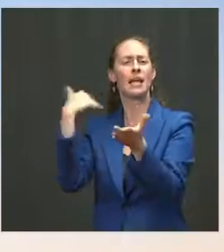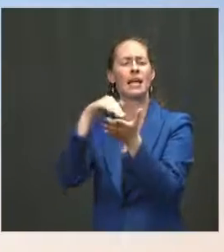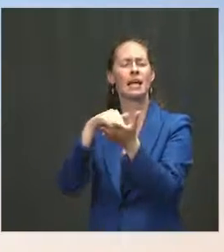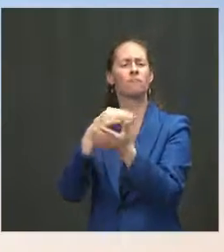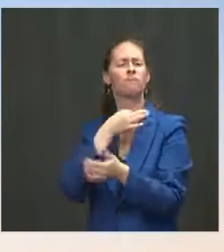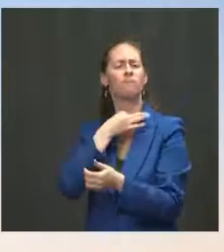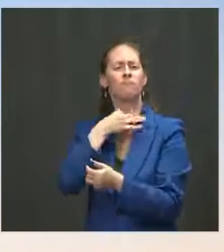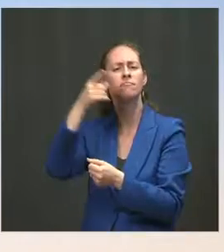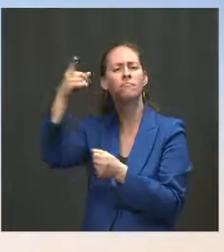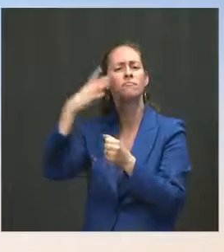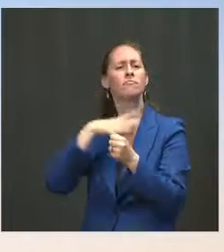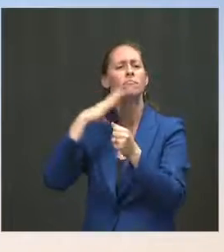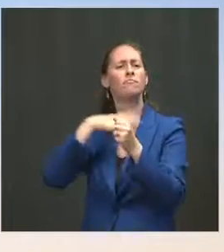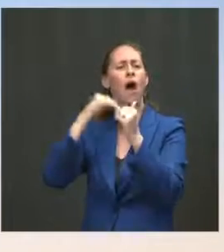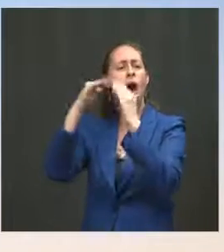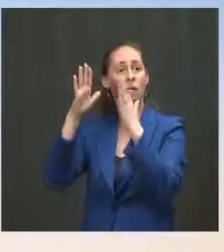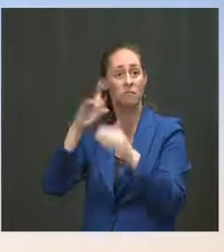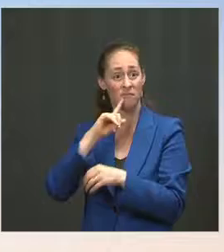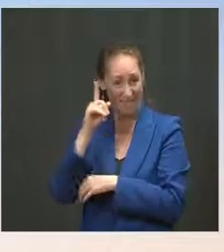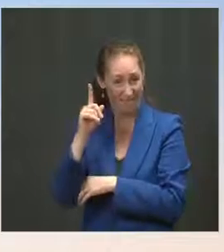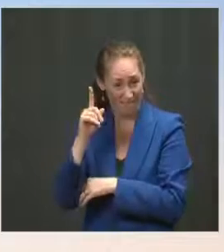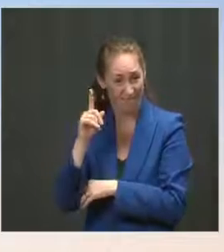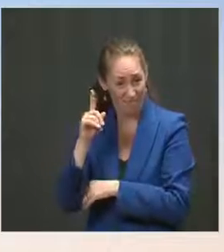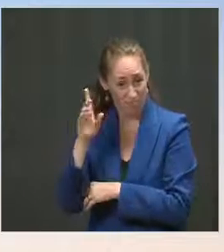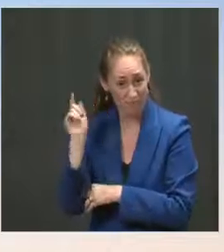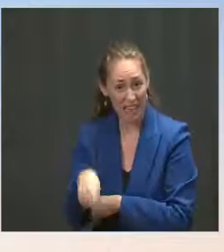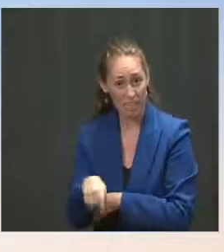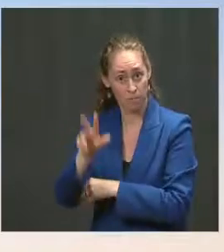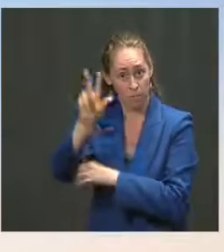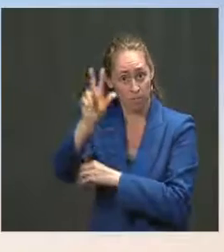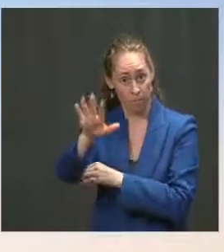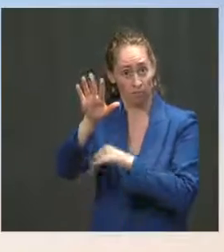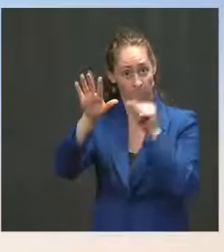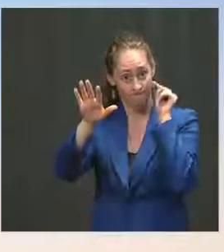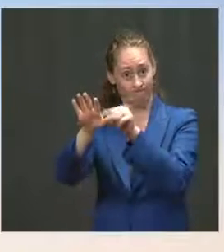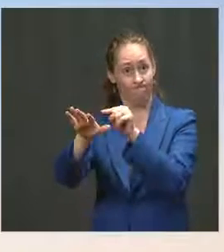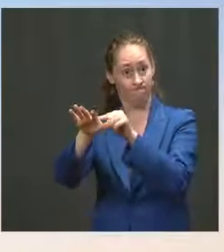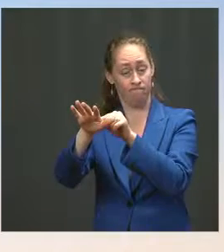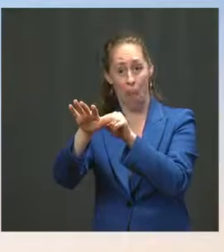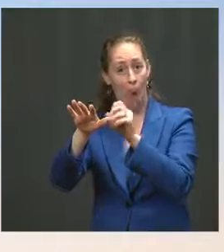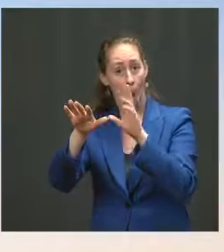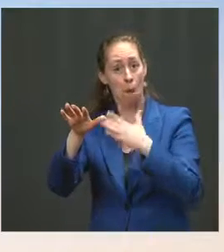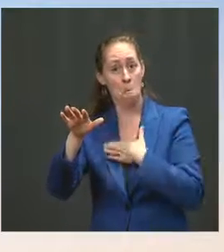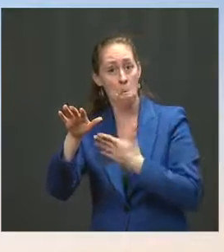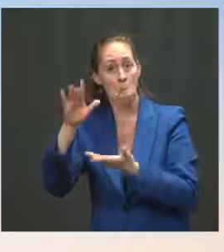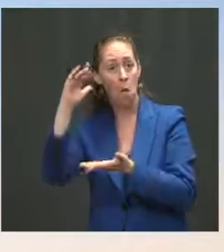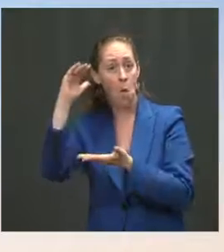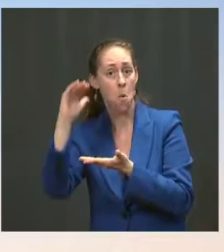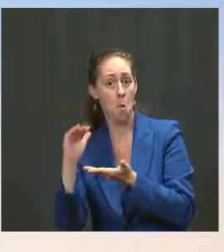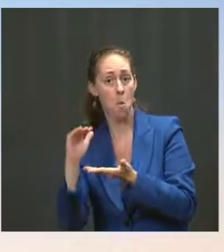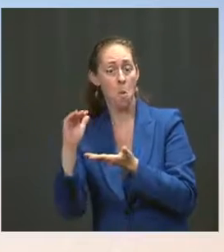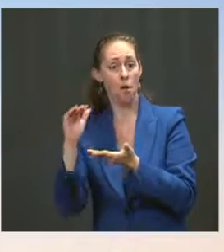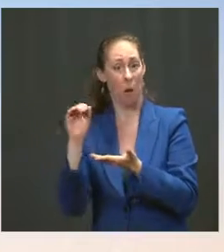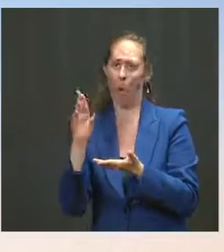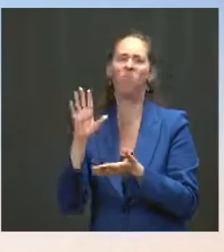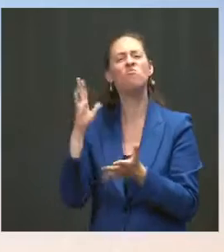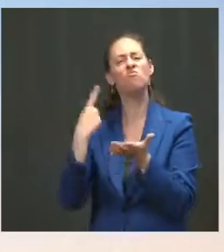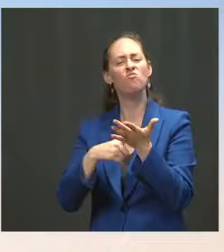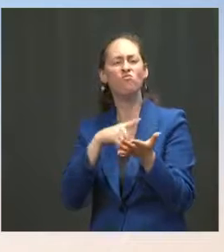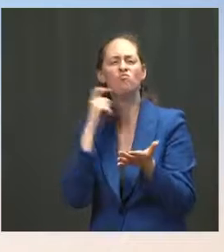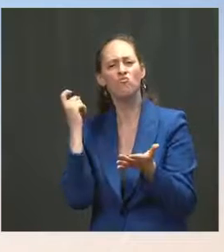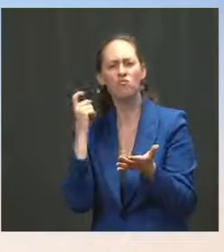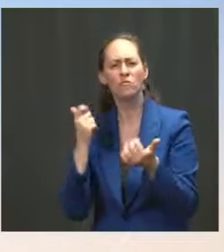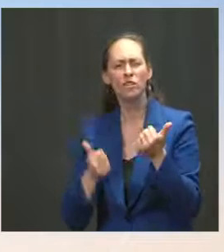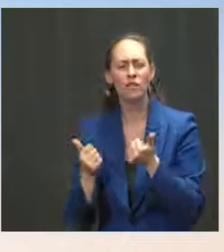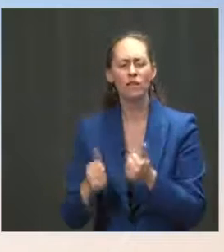needs to be the $3.5 trillion price tag, and that you're not budging on that figure and you're digging in on that figure? That's